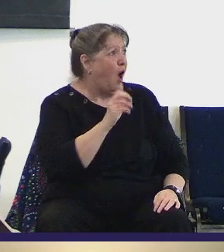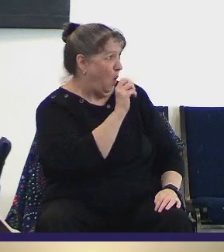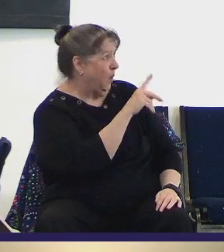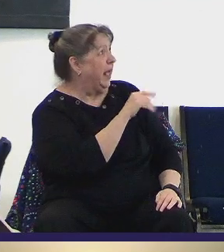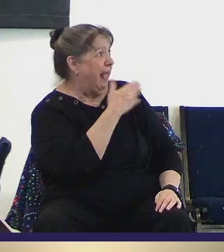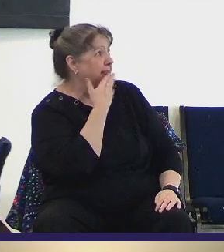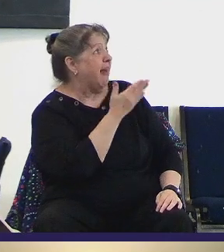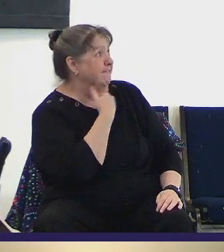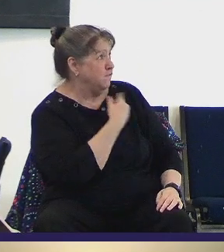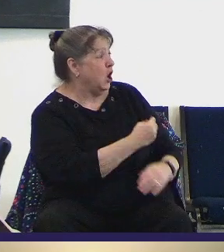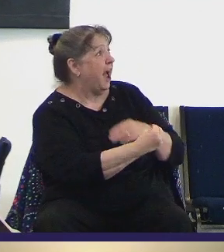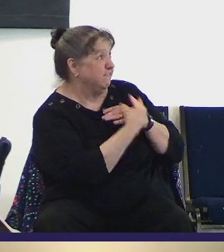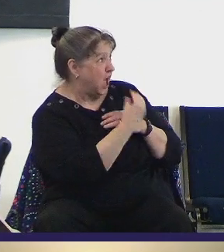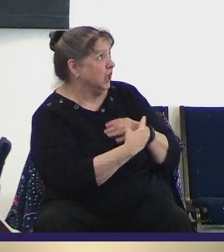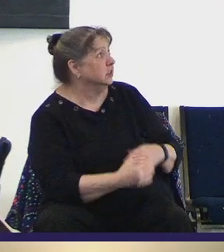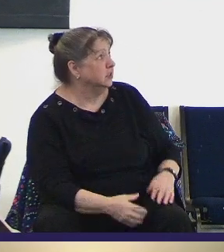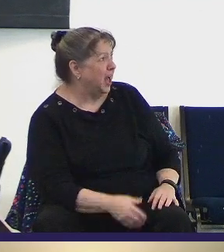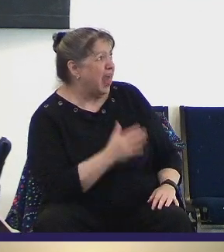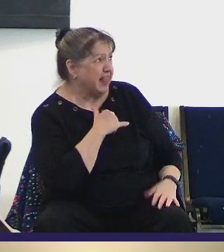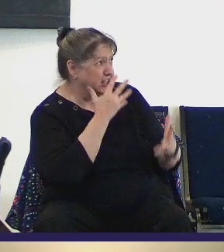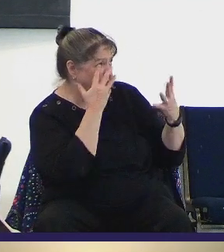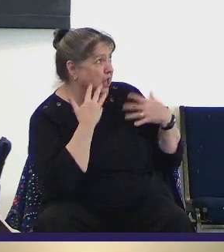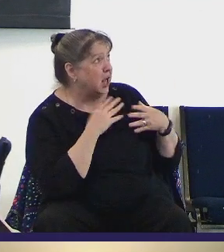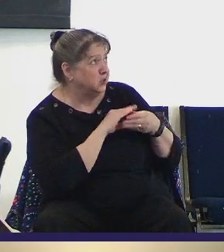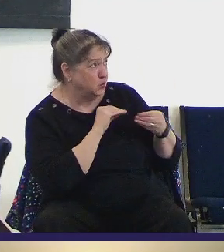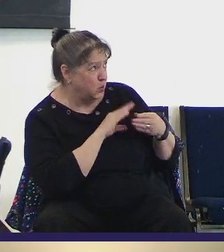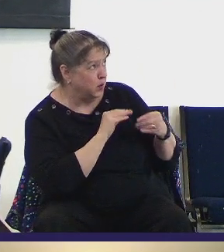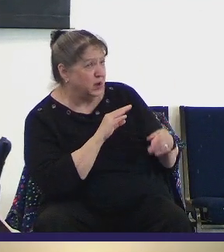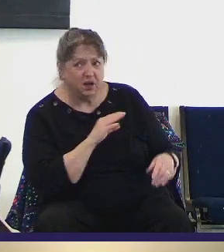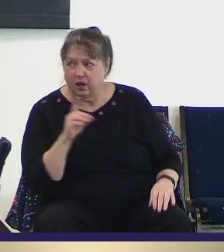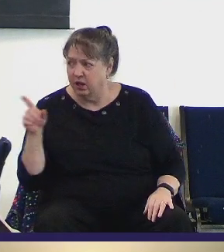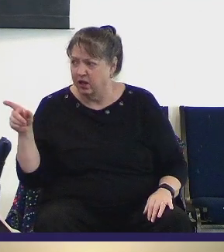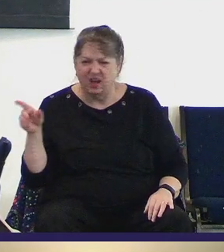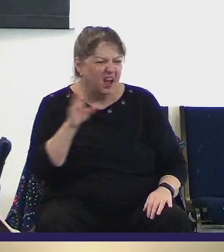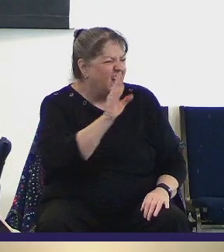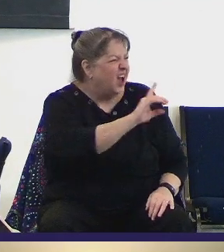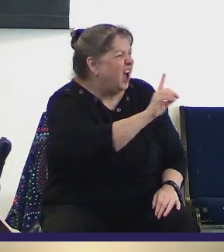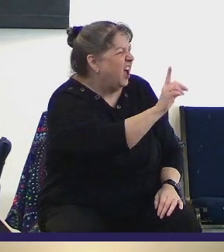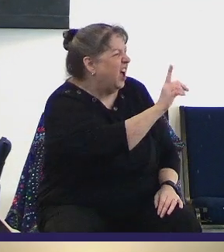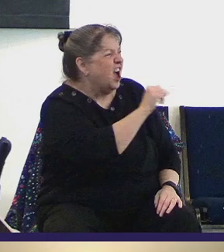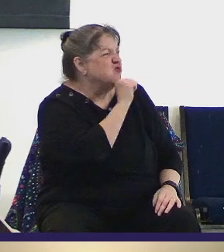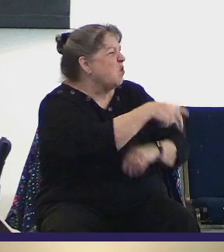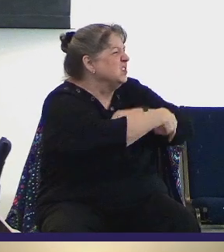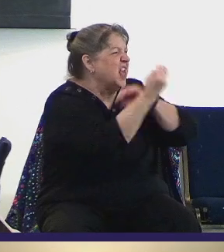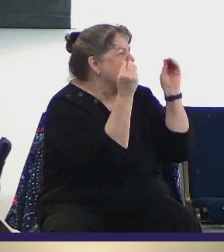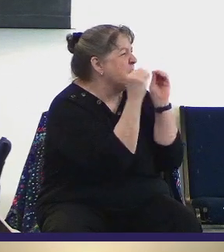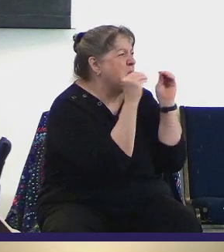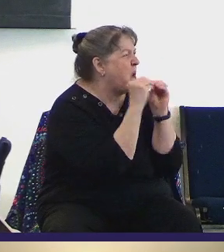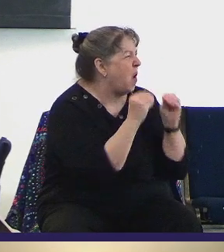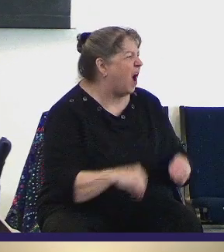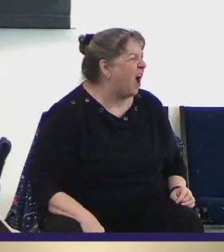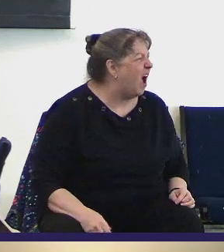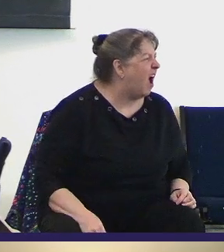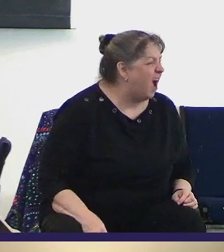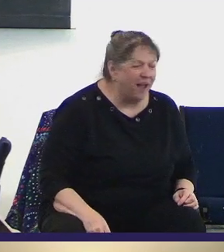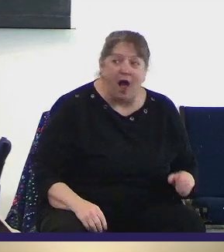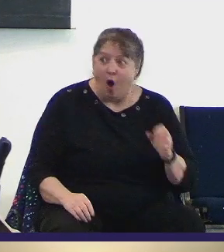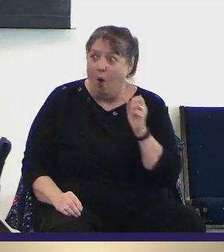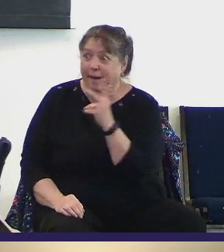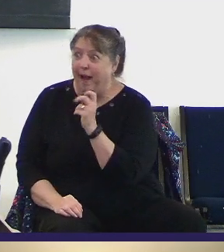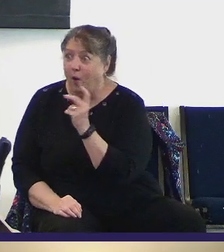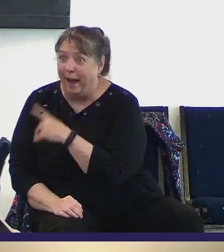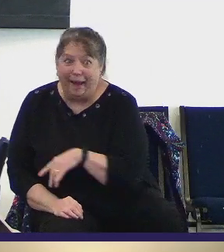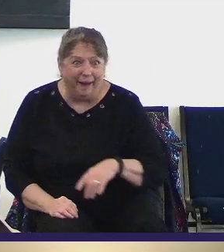this right. advice. Yes, thank you. Sad thank story. You. Yeah. Thank you. Try not to steal any more gifts. All right. Thank you.